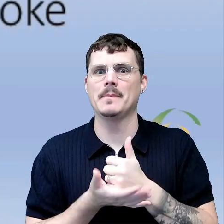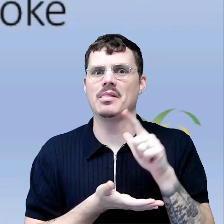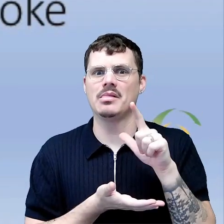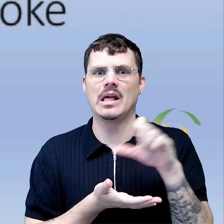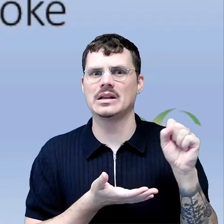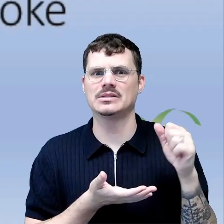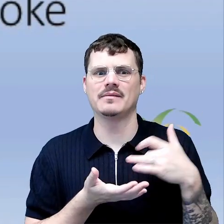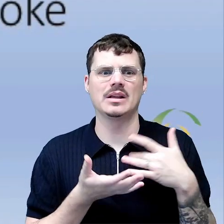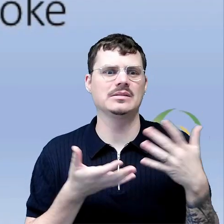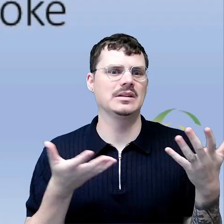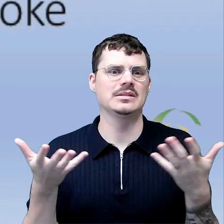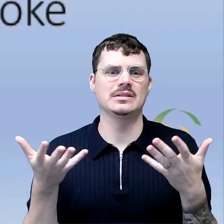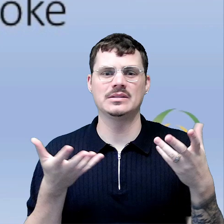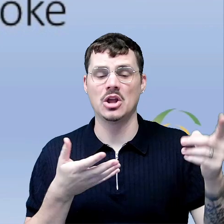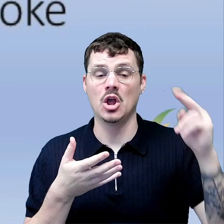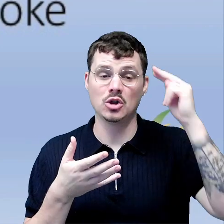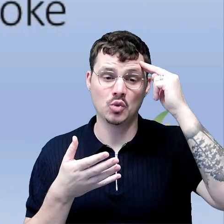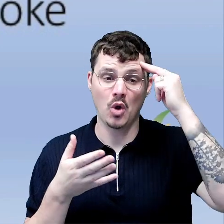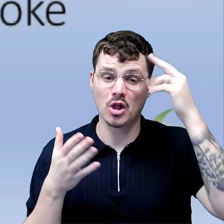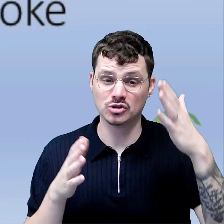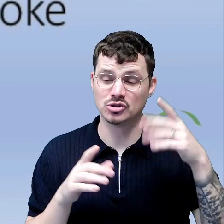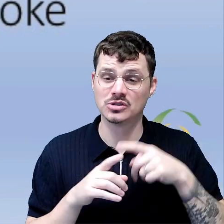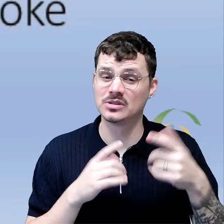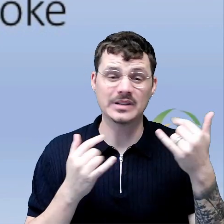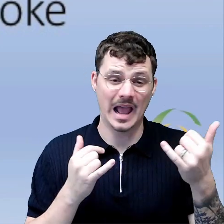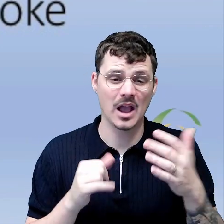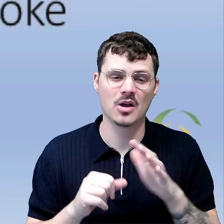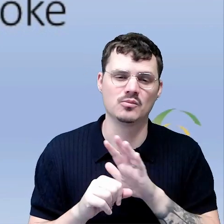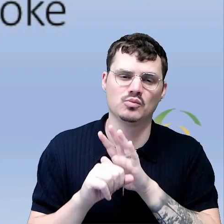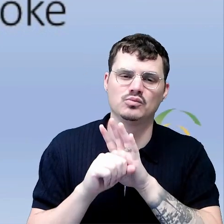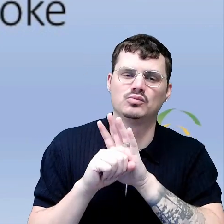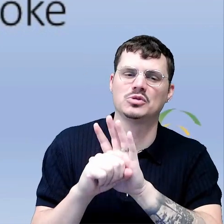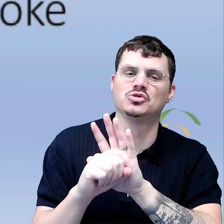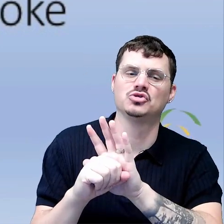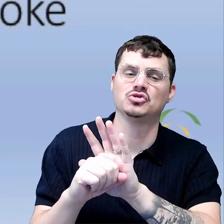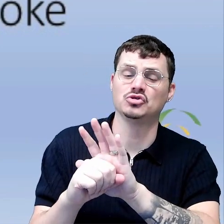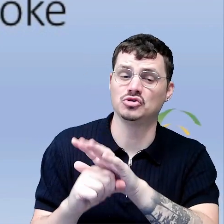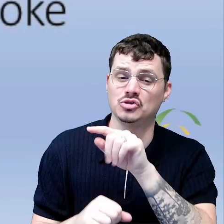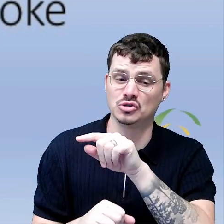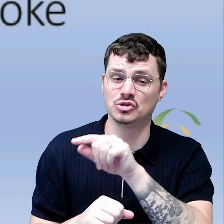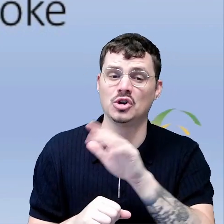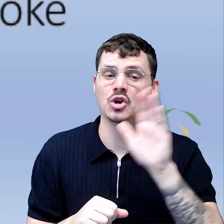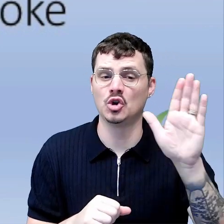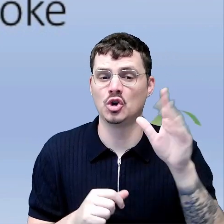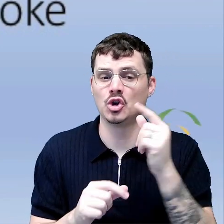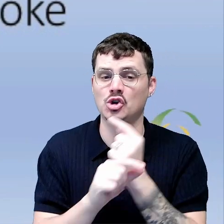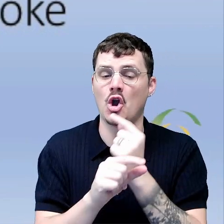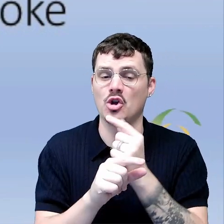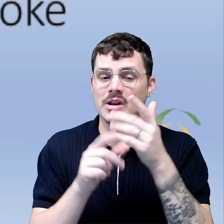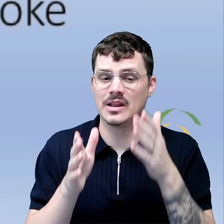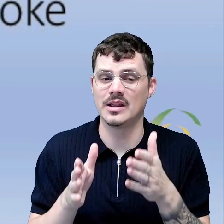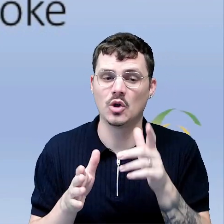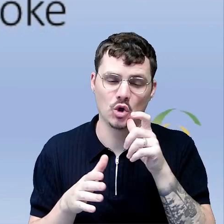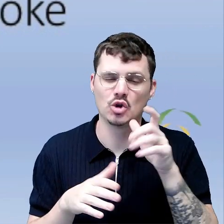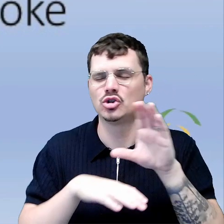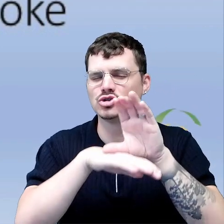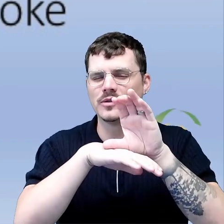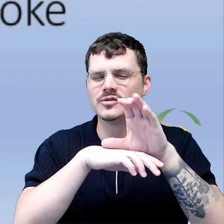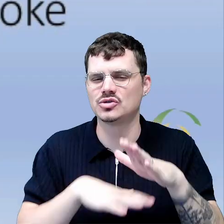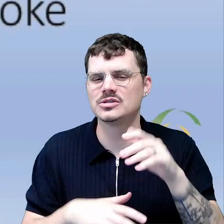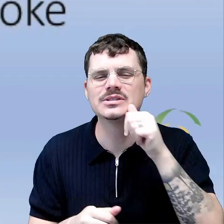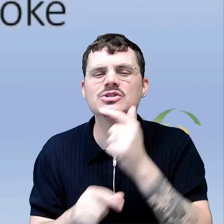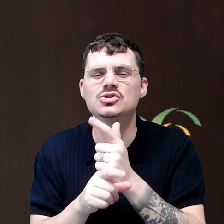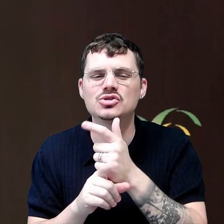helpless. And the neurologist starts to pressure her guardian, her conservator,